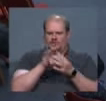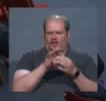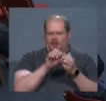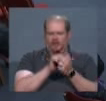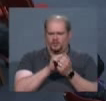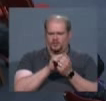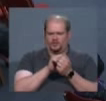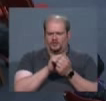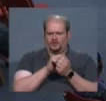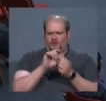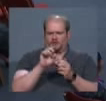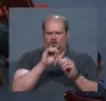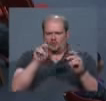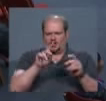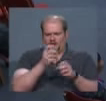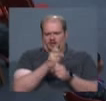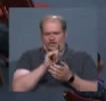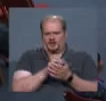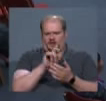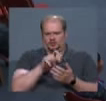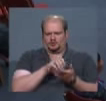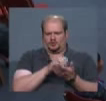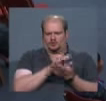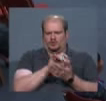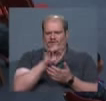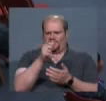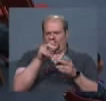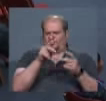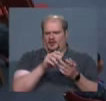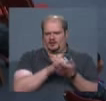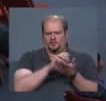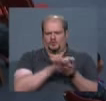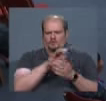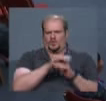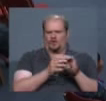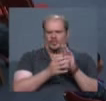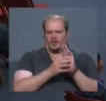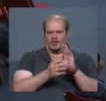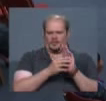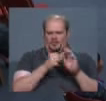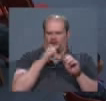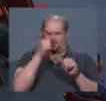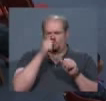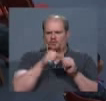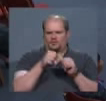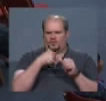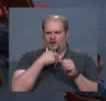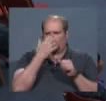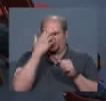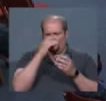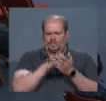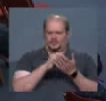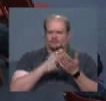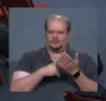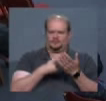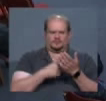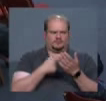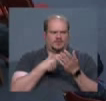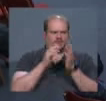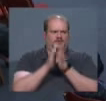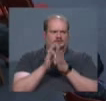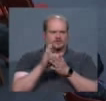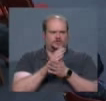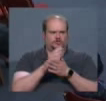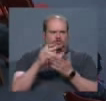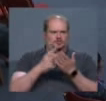Nobody received this with me. It should be noted if anybody received it on the copies, and I don't remember. I know that sometimes I'm asked to share